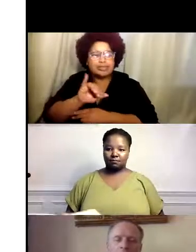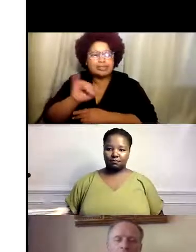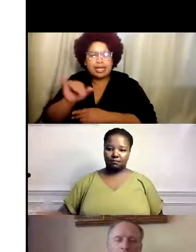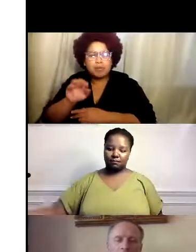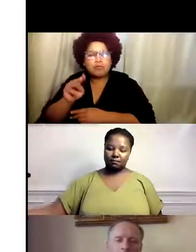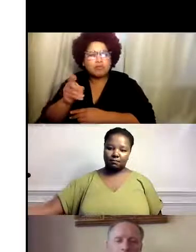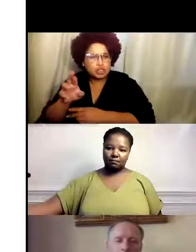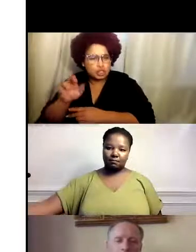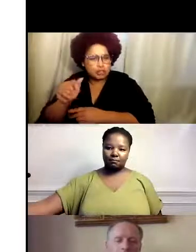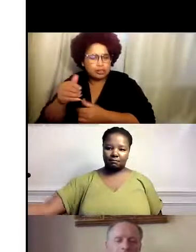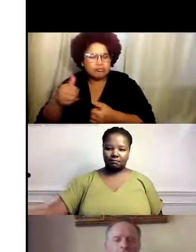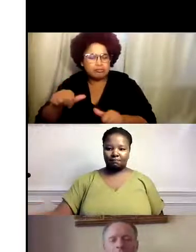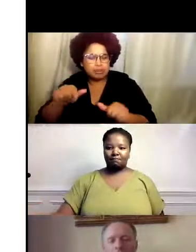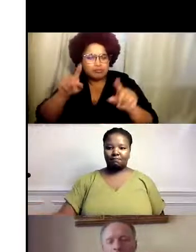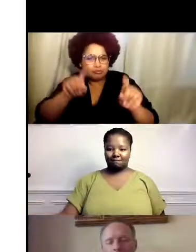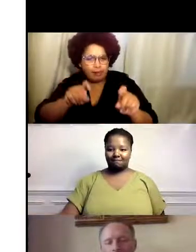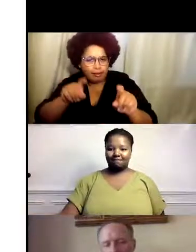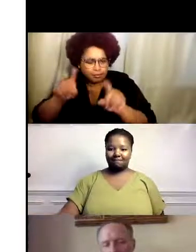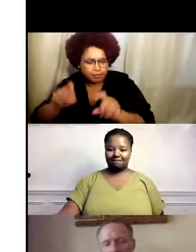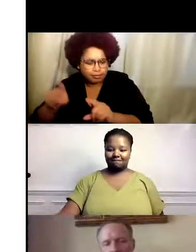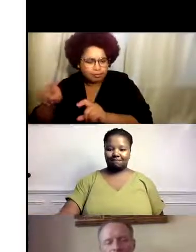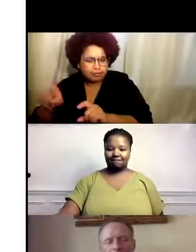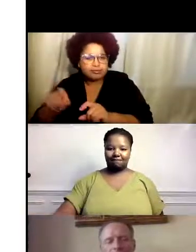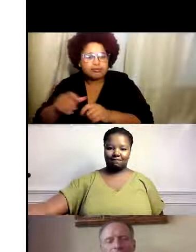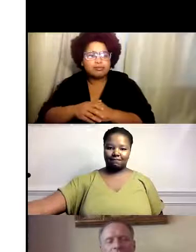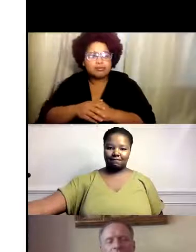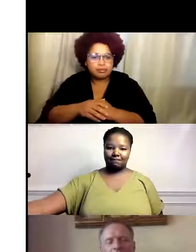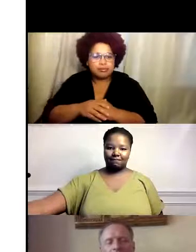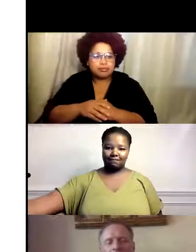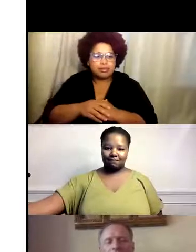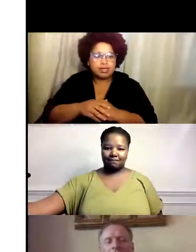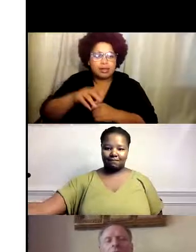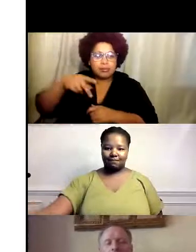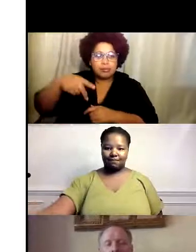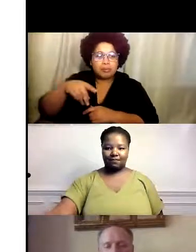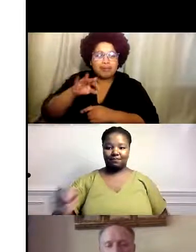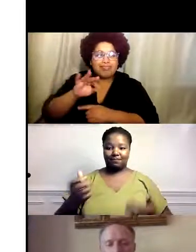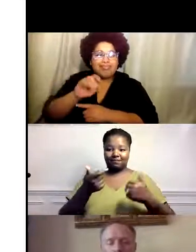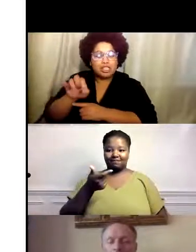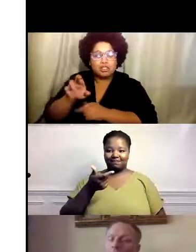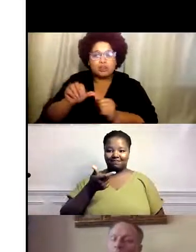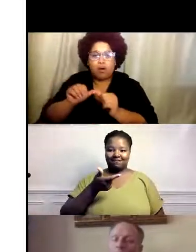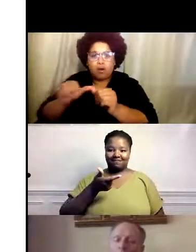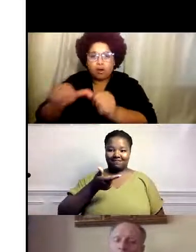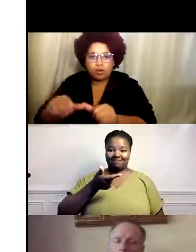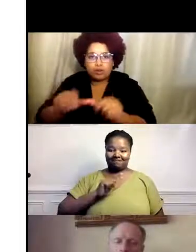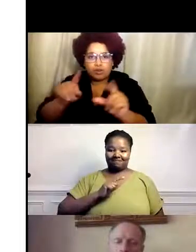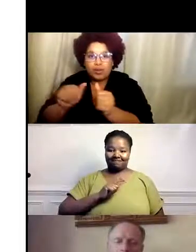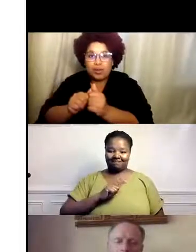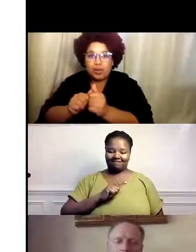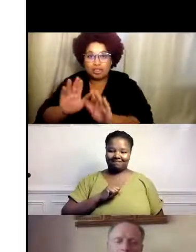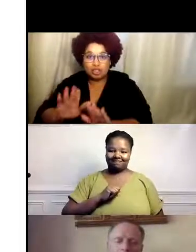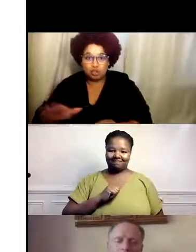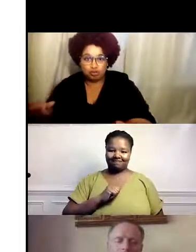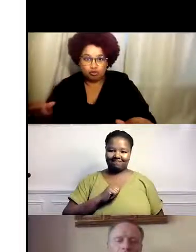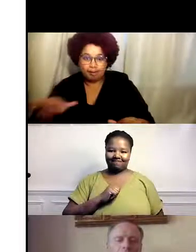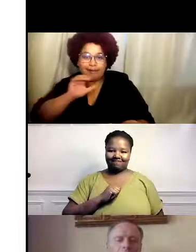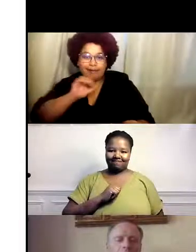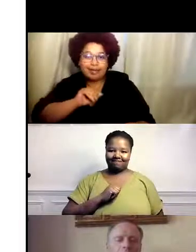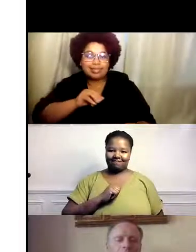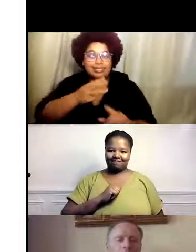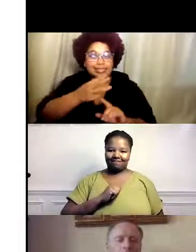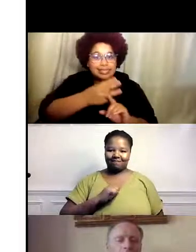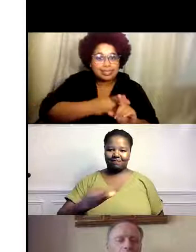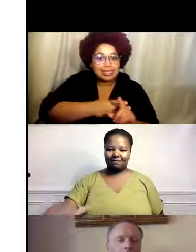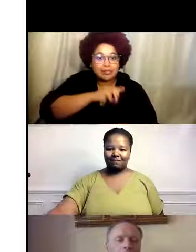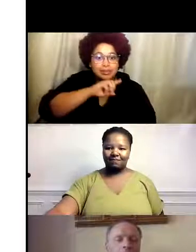ongoing trials. And I should also mention that Pfizer has an ongoing trial with children, ages 6 months to